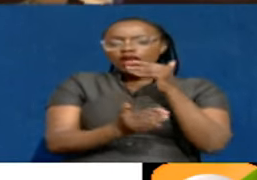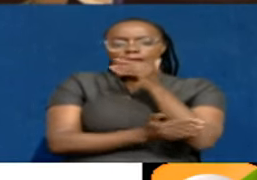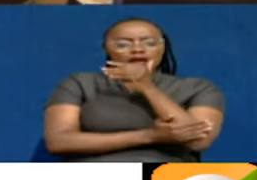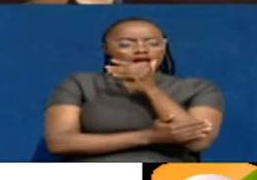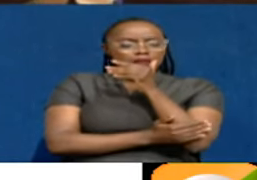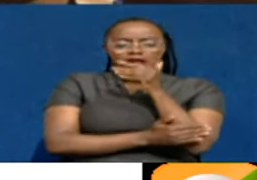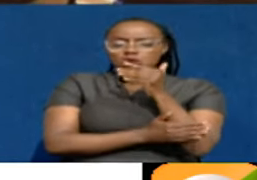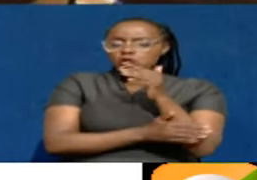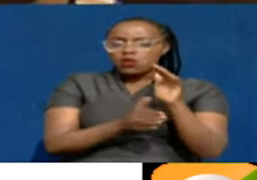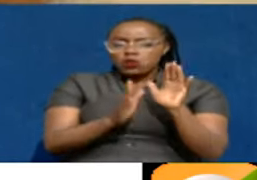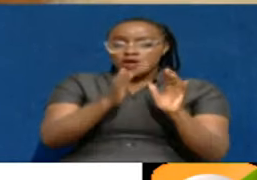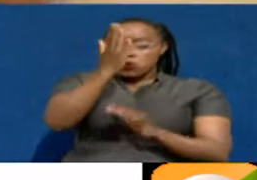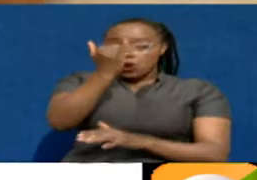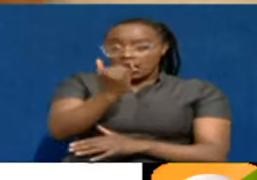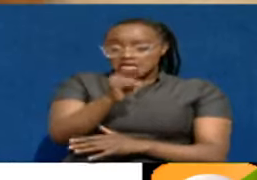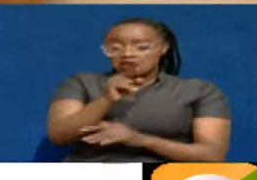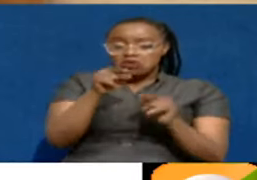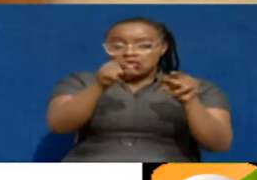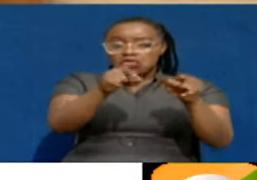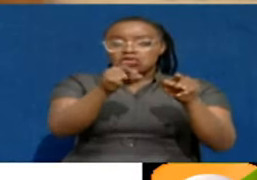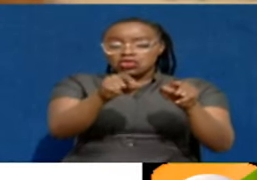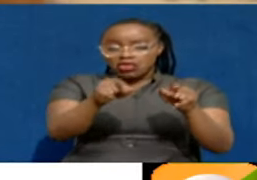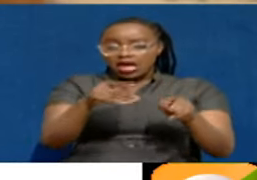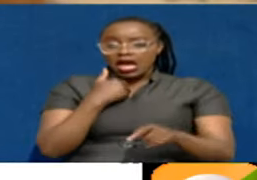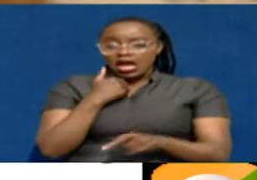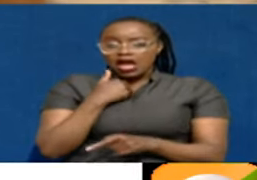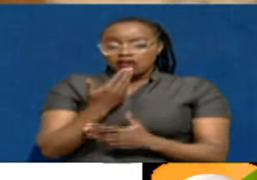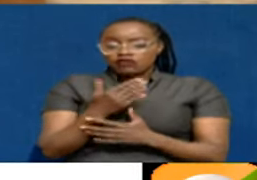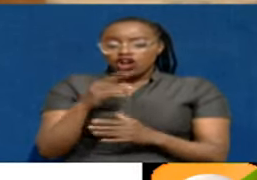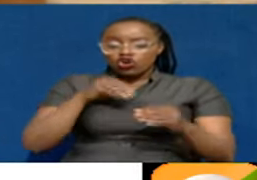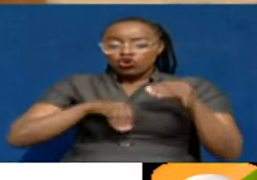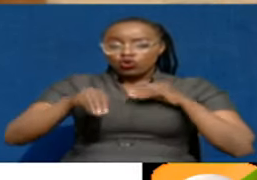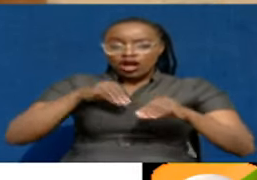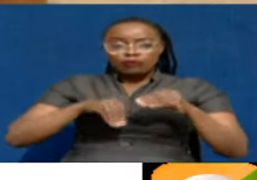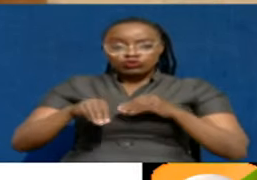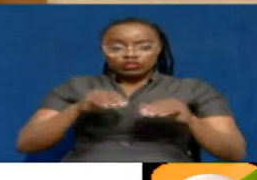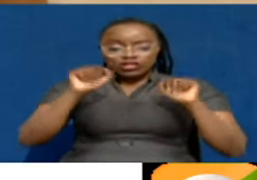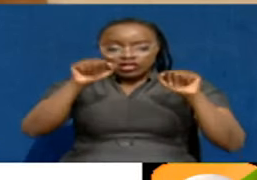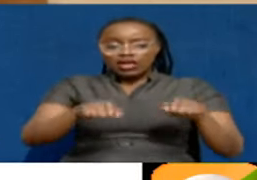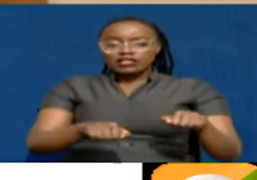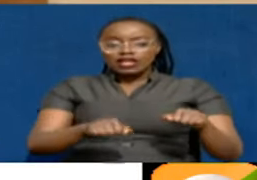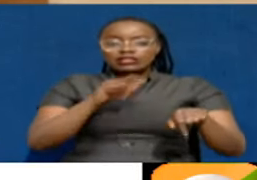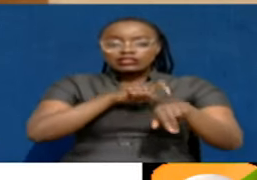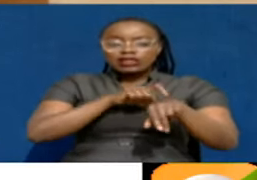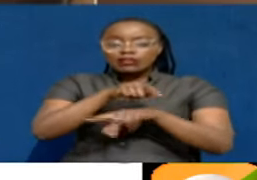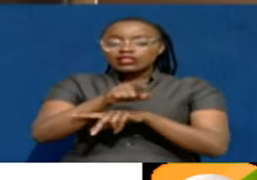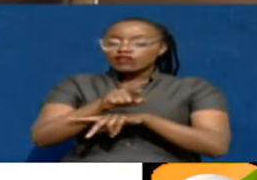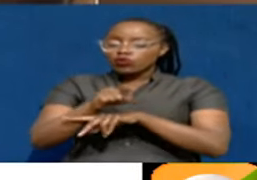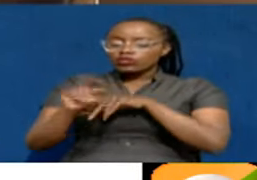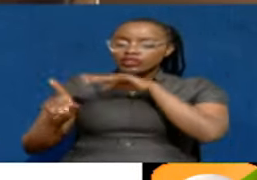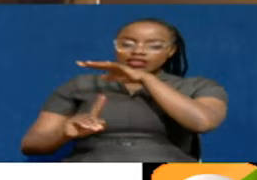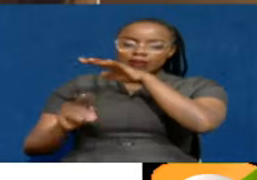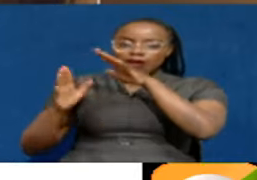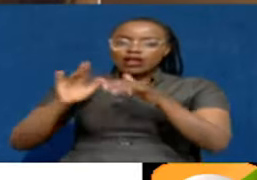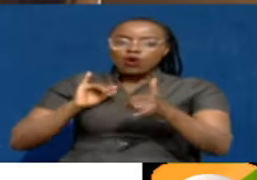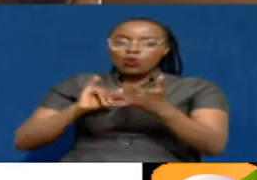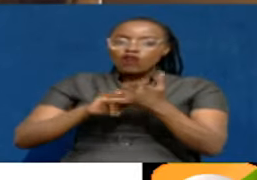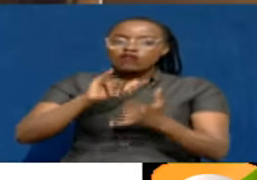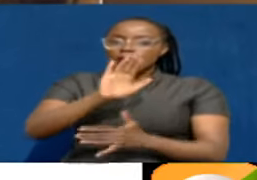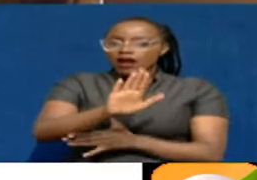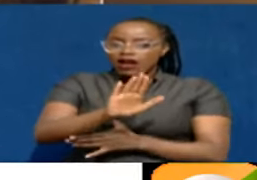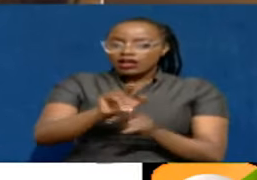because he was accused of corruption, basically. when he was minister, his wife was